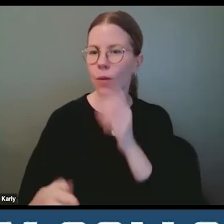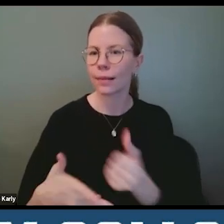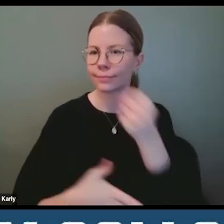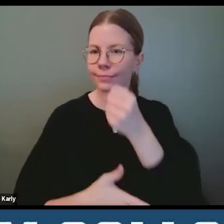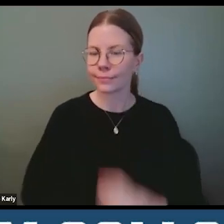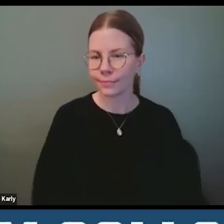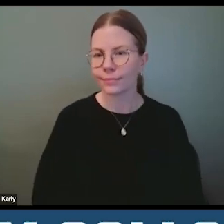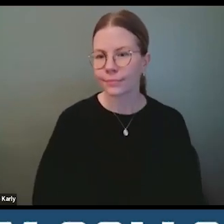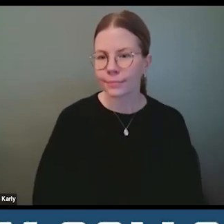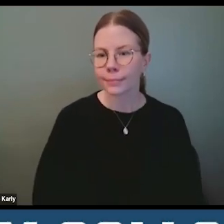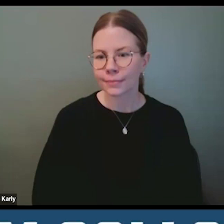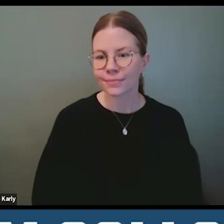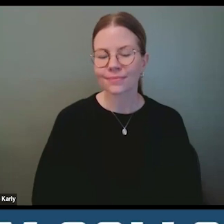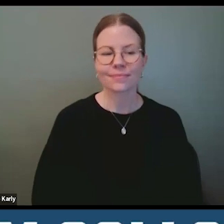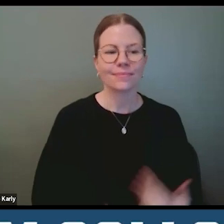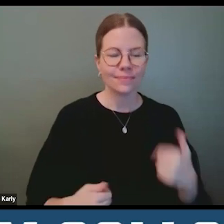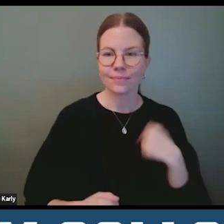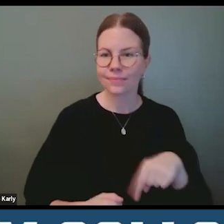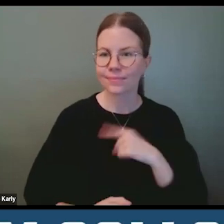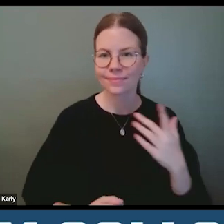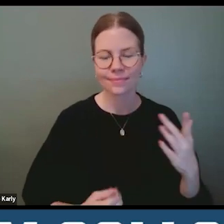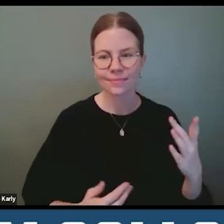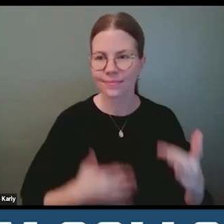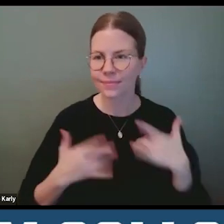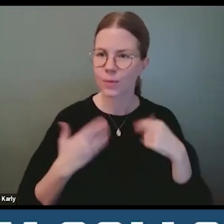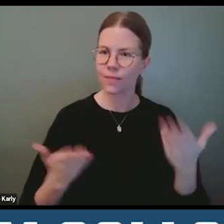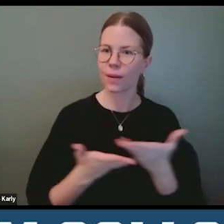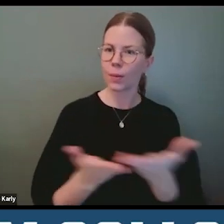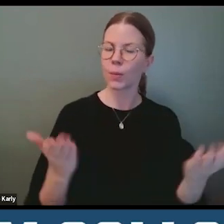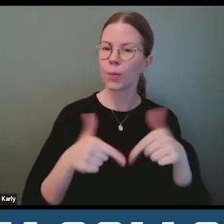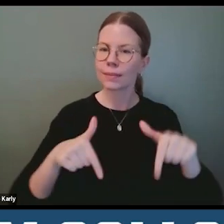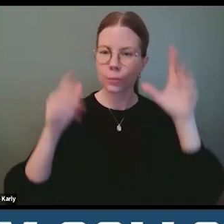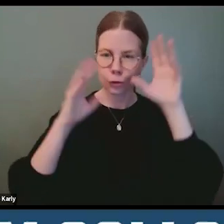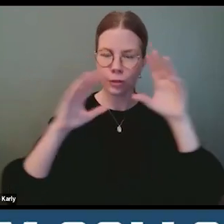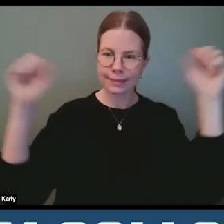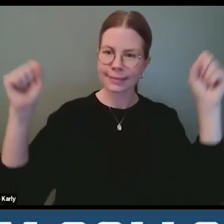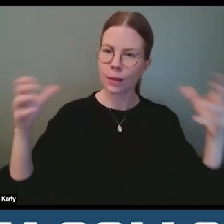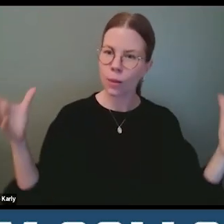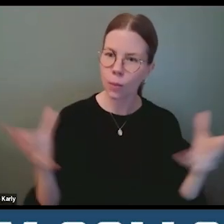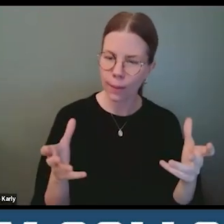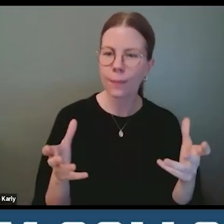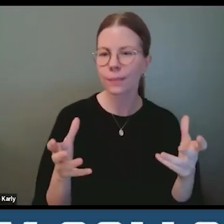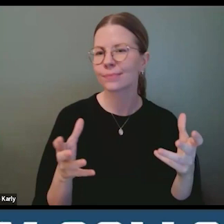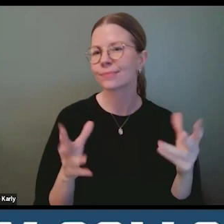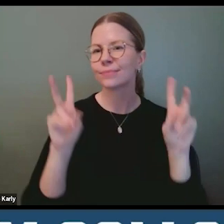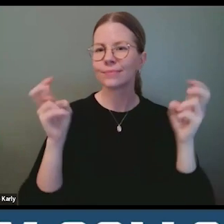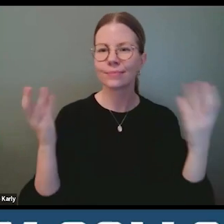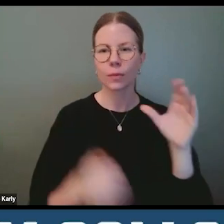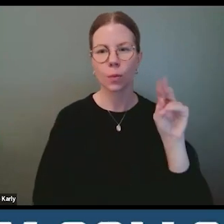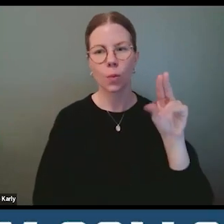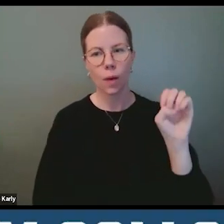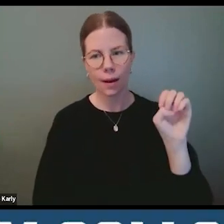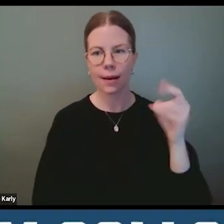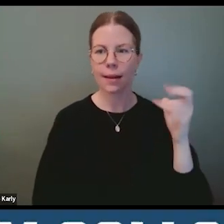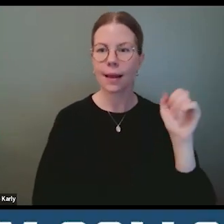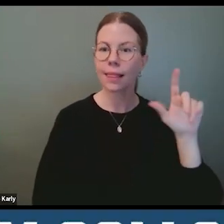So tonight, we are thrilled to invite you to the President's Dream Colloquium in One Health. One Health is a concept that human health isn't just about